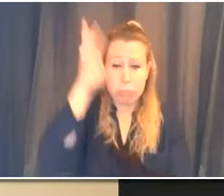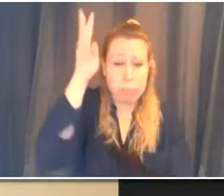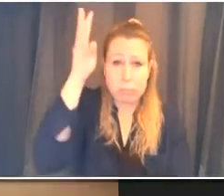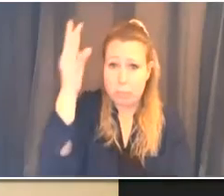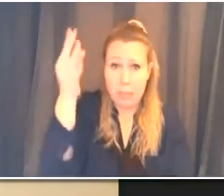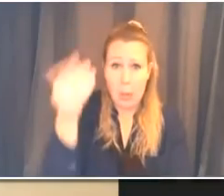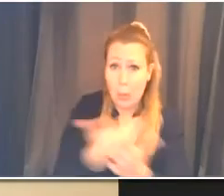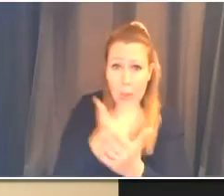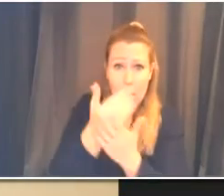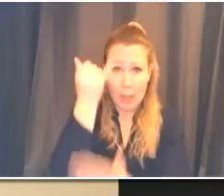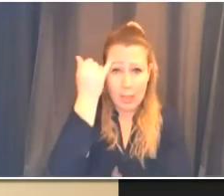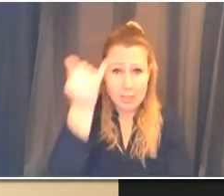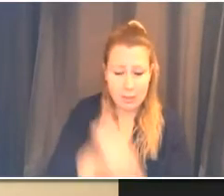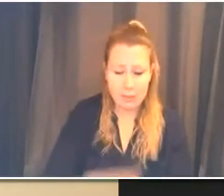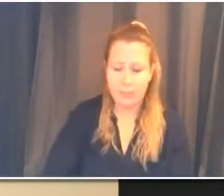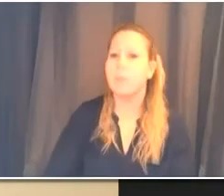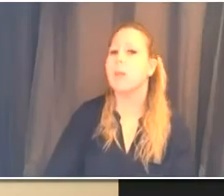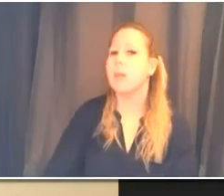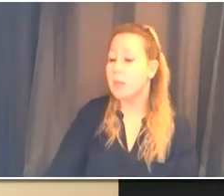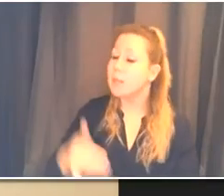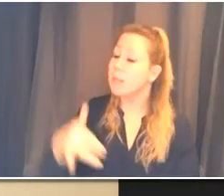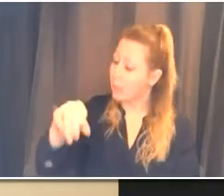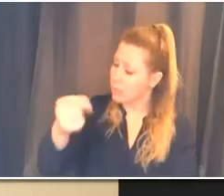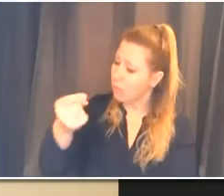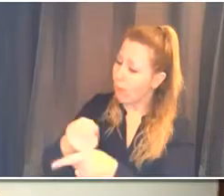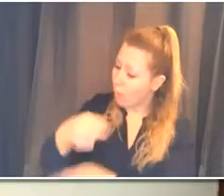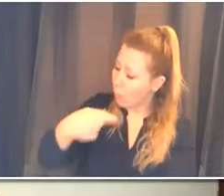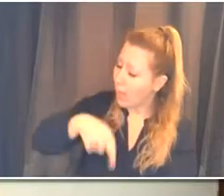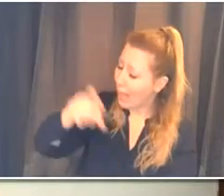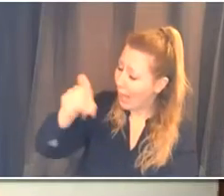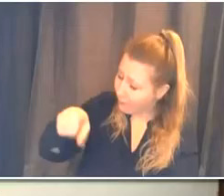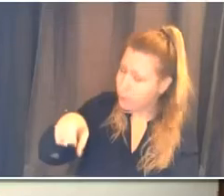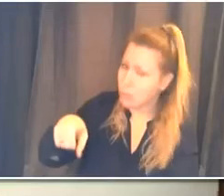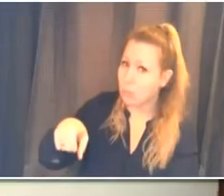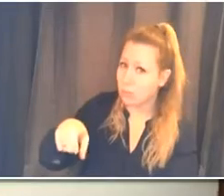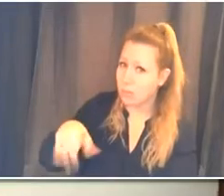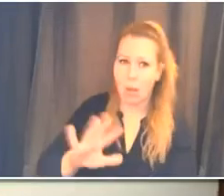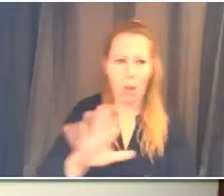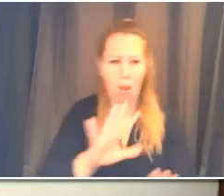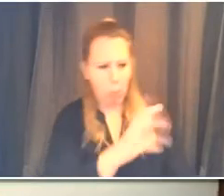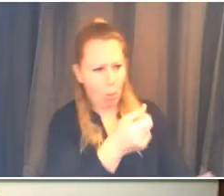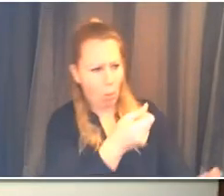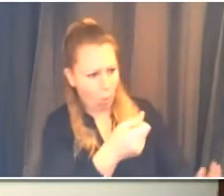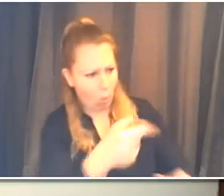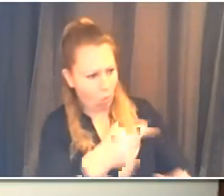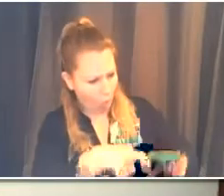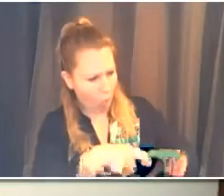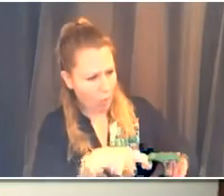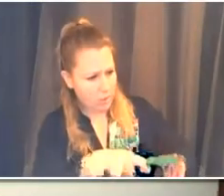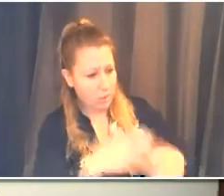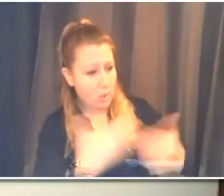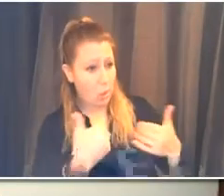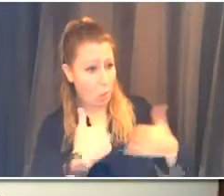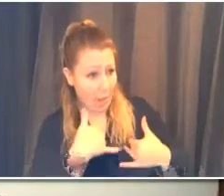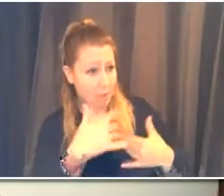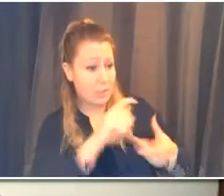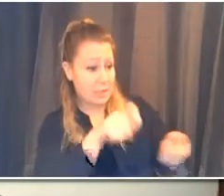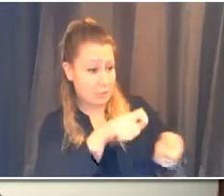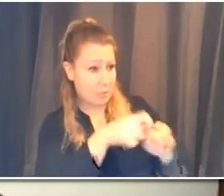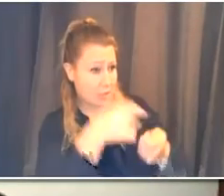and creating for DV victims for local prec you know we've tossed this around a ton of times since this all